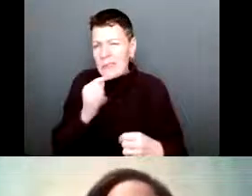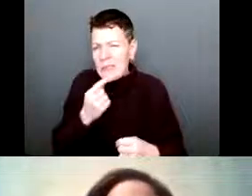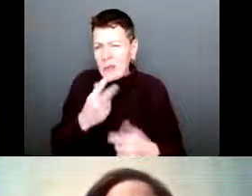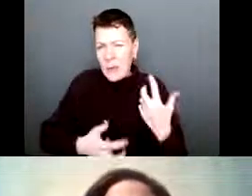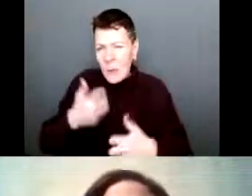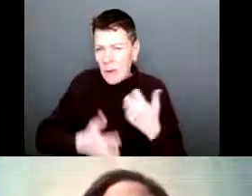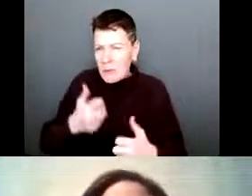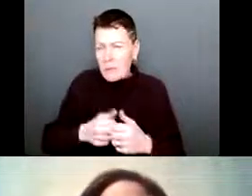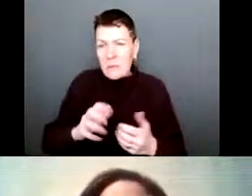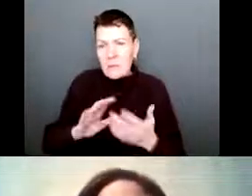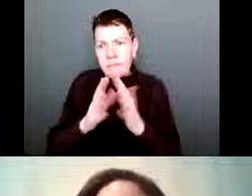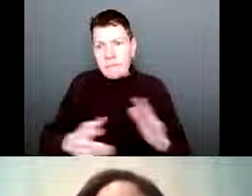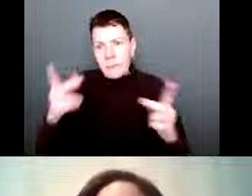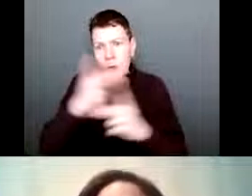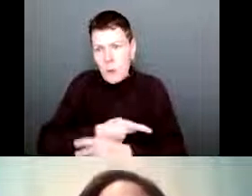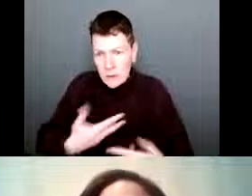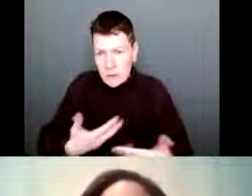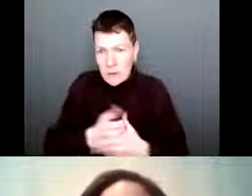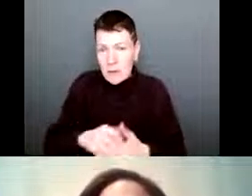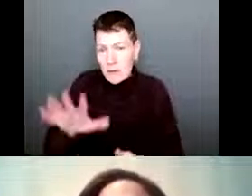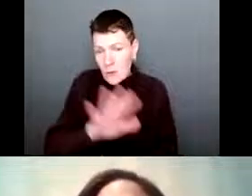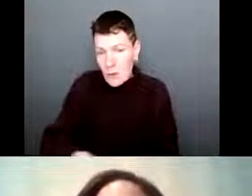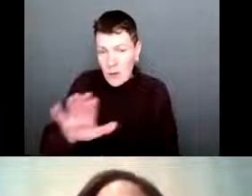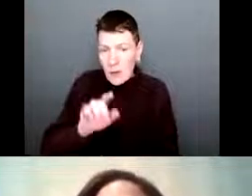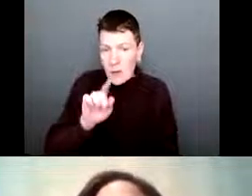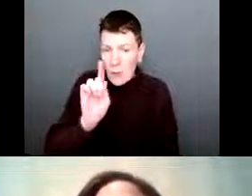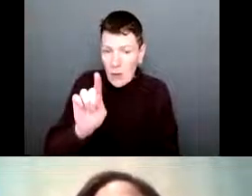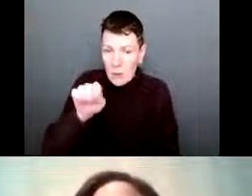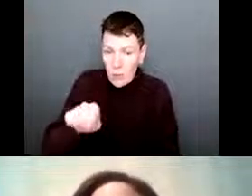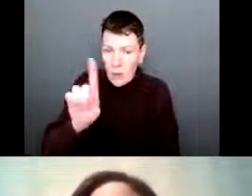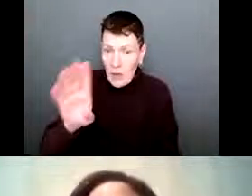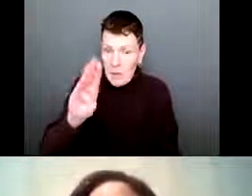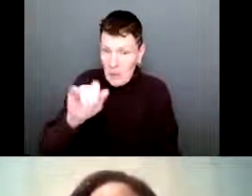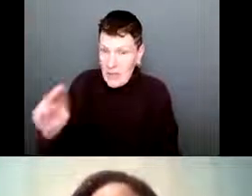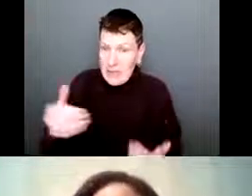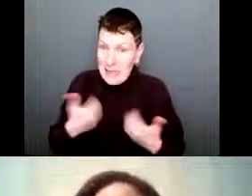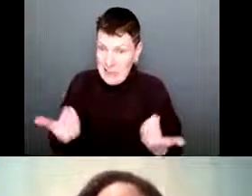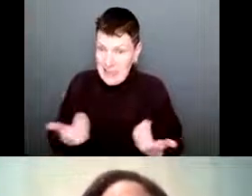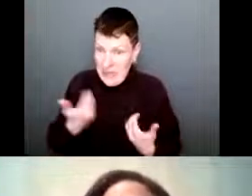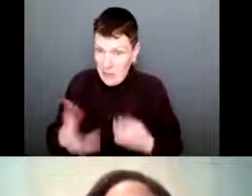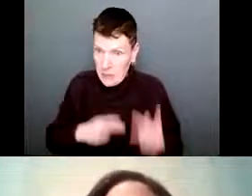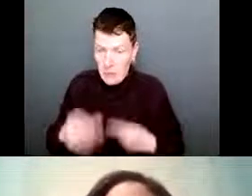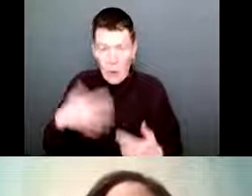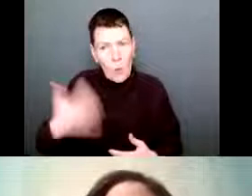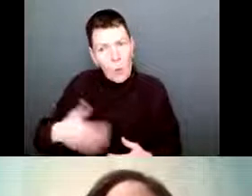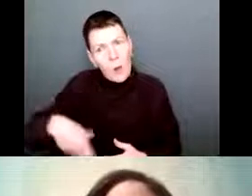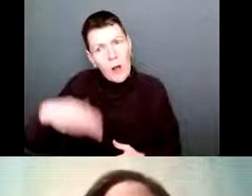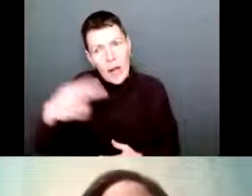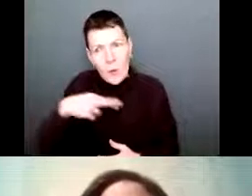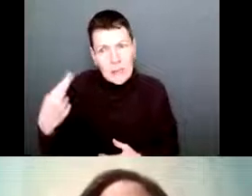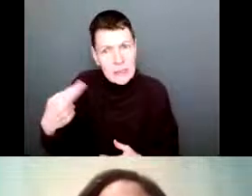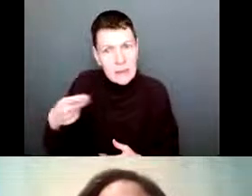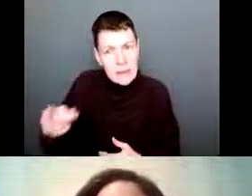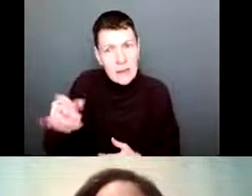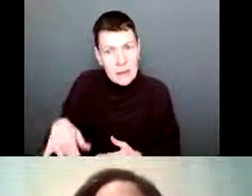that is getting at least an estimate of 1 billion young people at risk. And this group is about